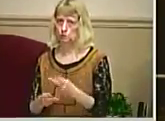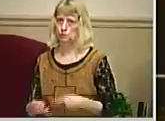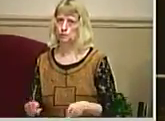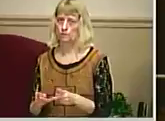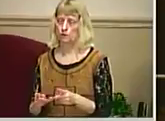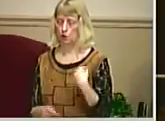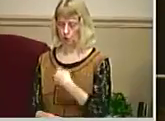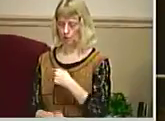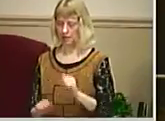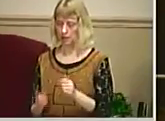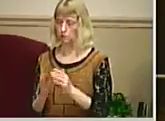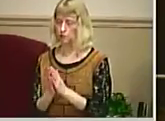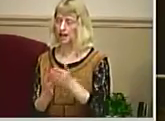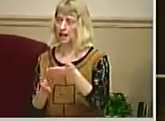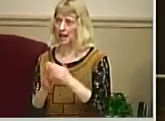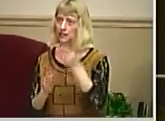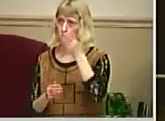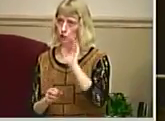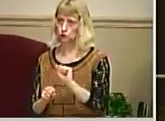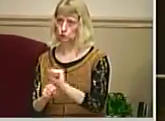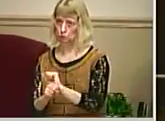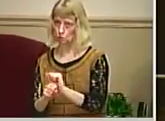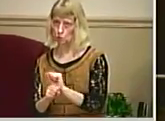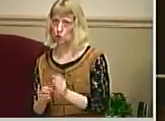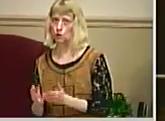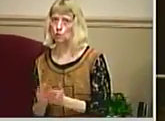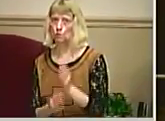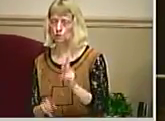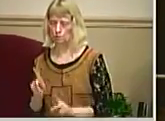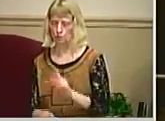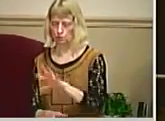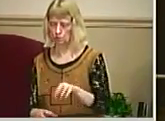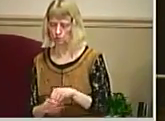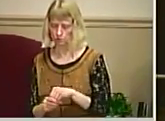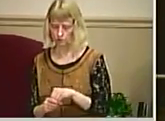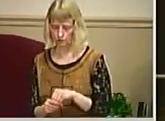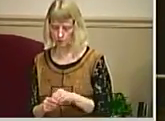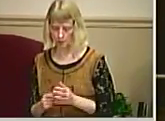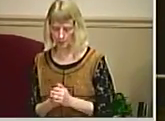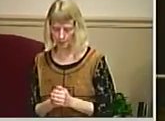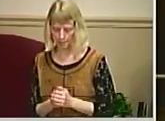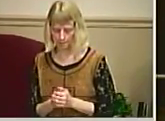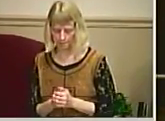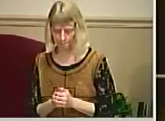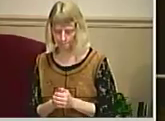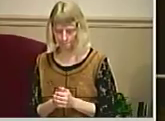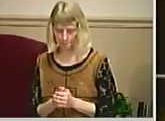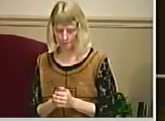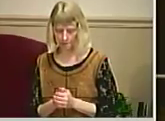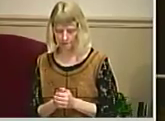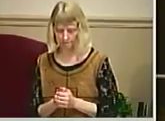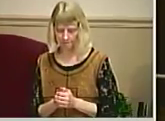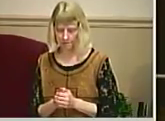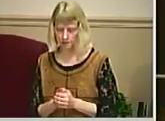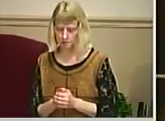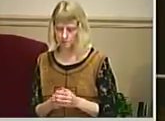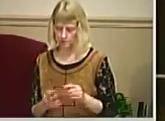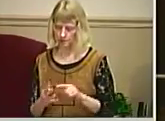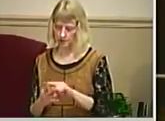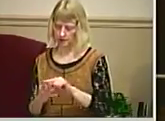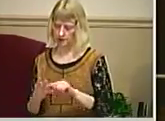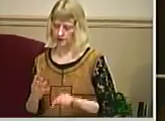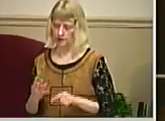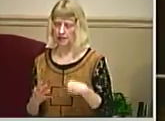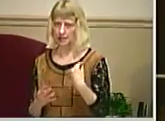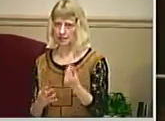can pray and ask God to do a work in this new administration. The first four of those six choices